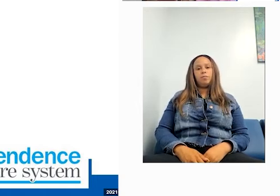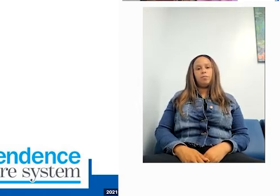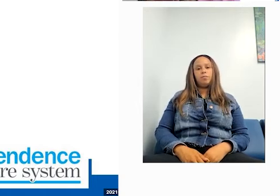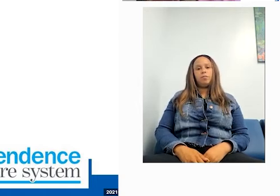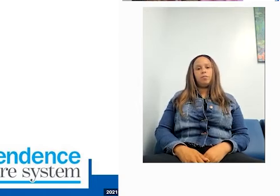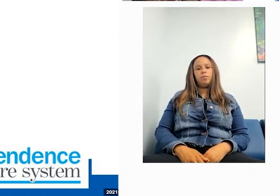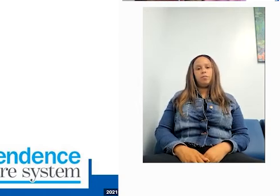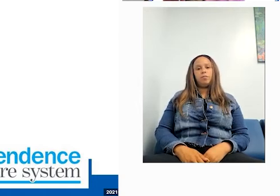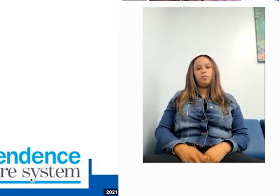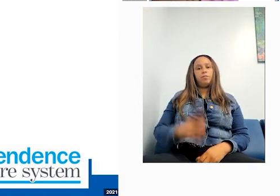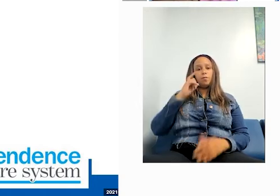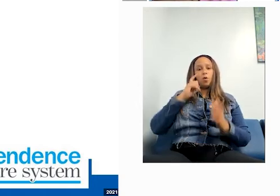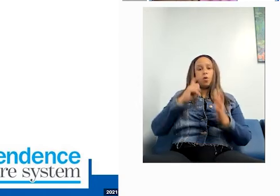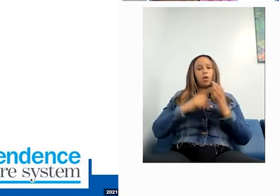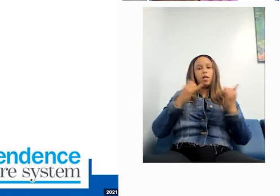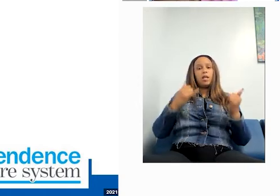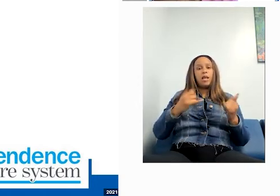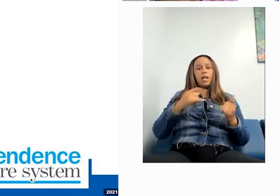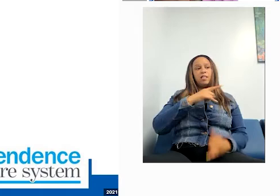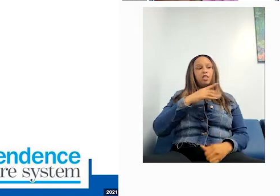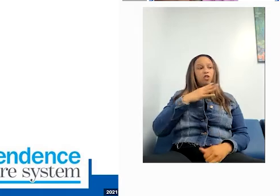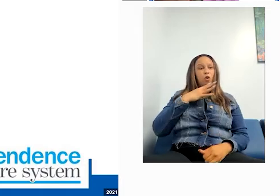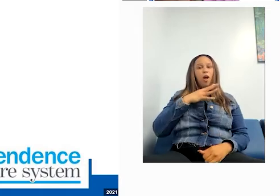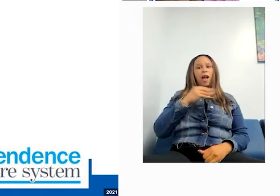Notice now she can talk and drive.